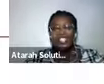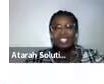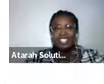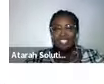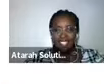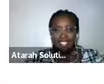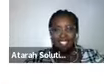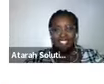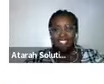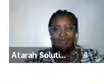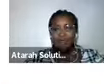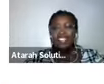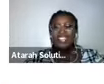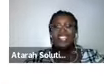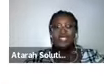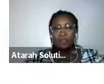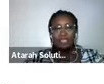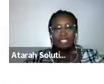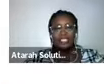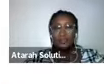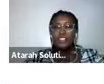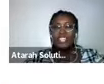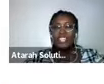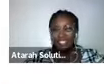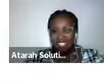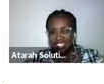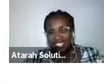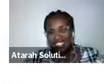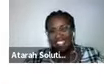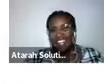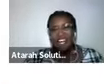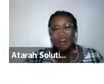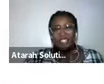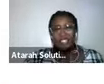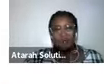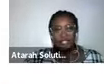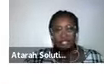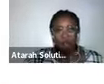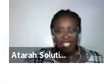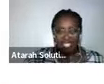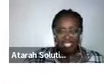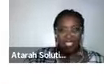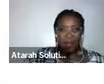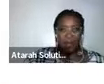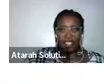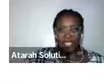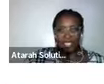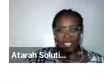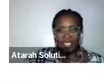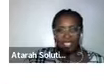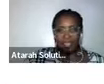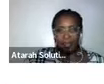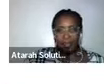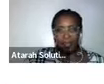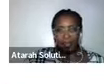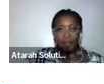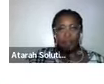really generalized. He has forbidden us from being too general on some of these matters. And